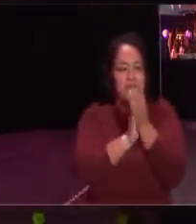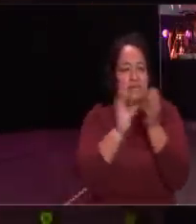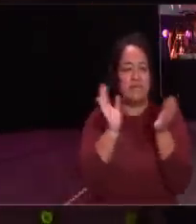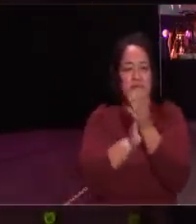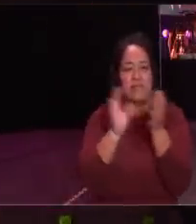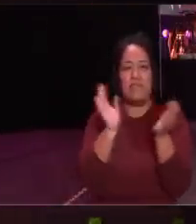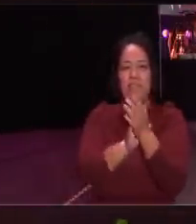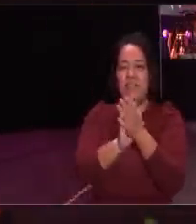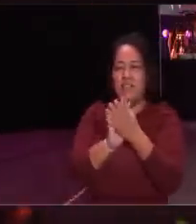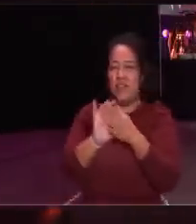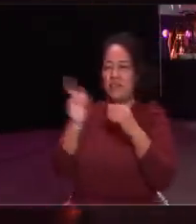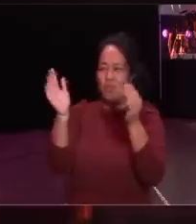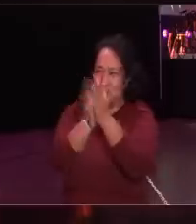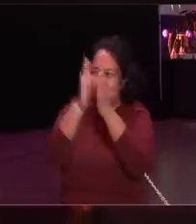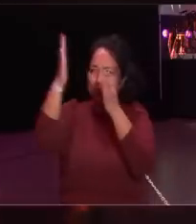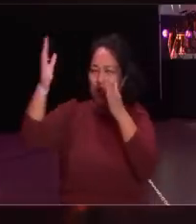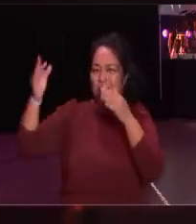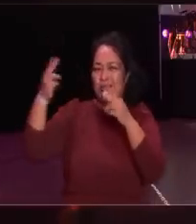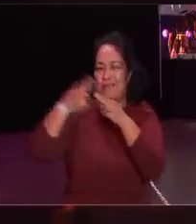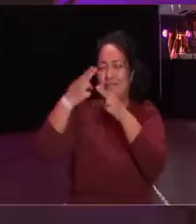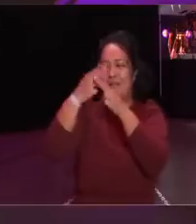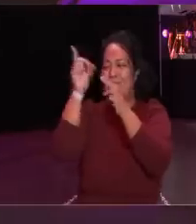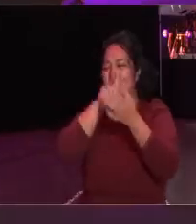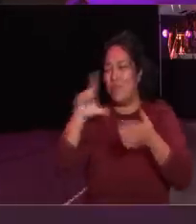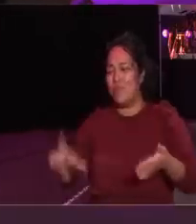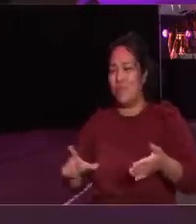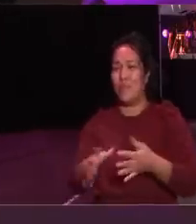alaba el nombre del Señor. Praise the name of the Lord.